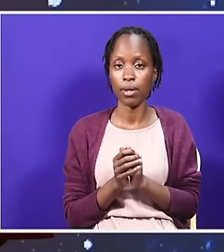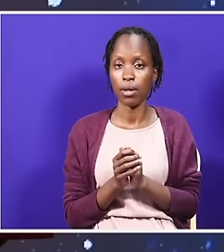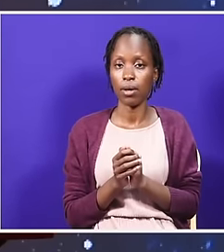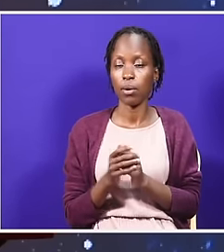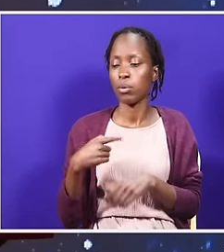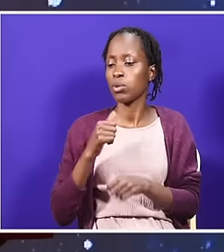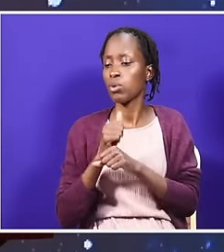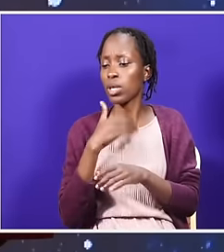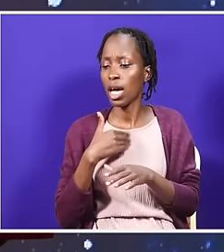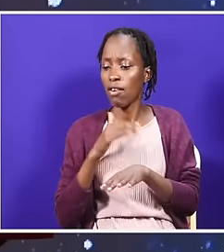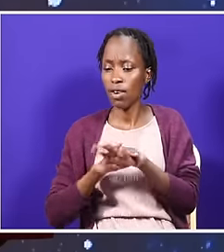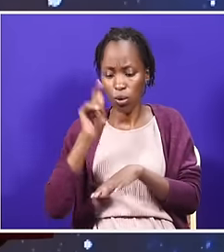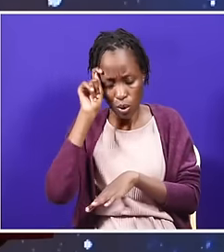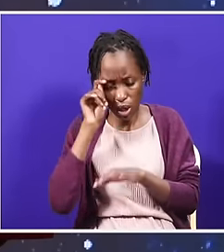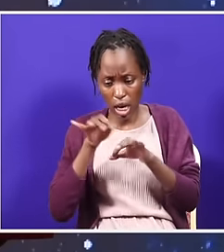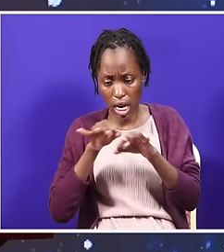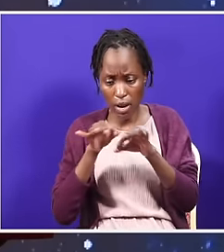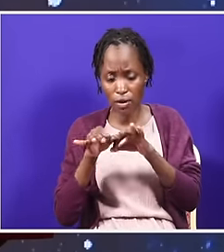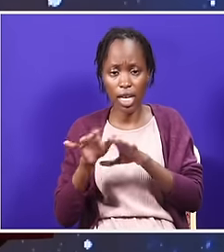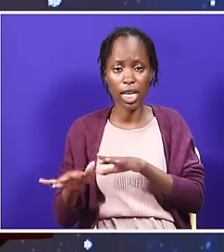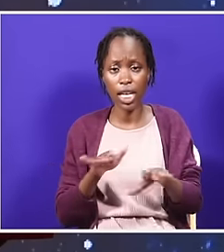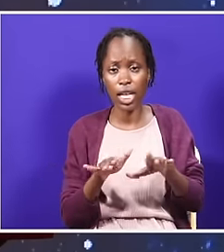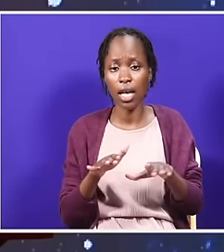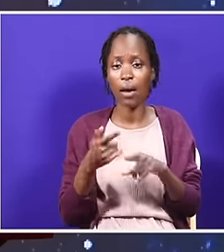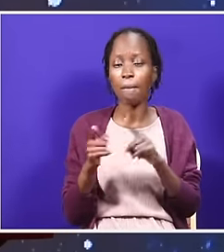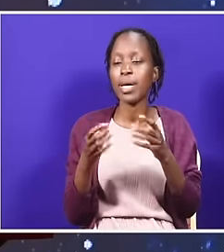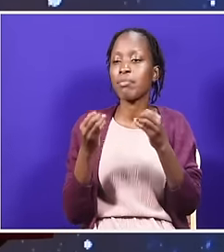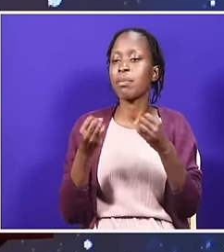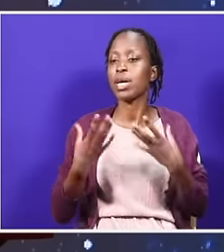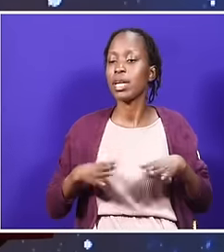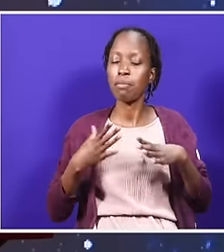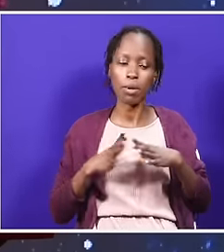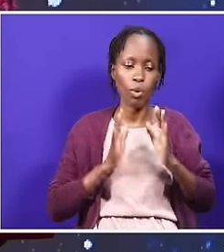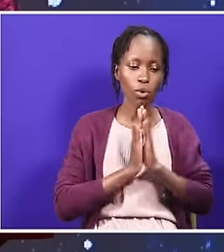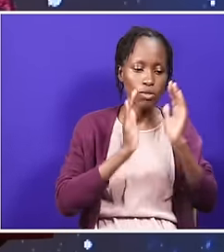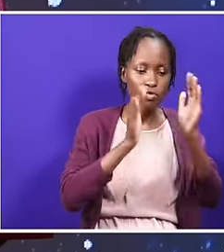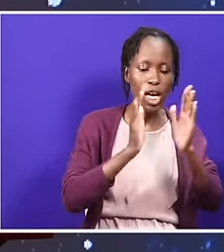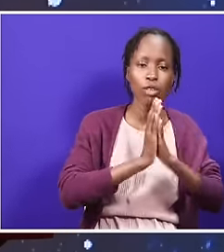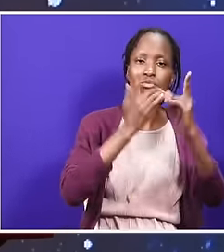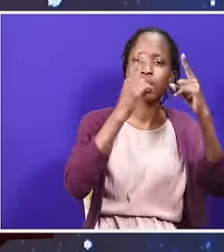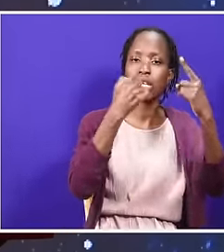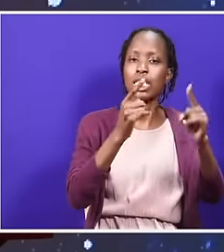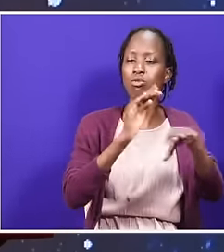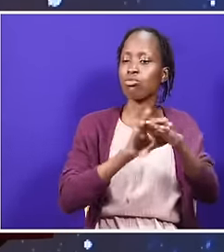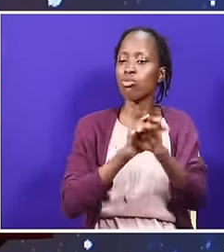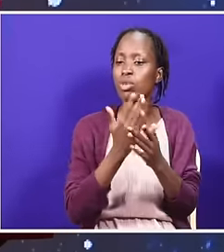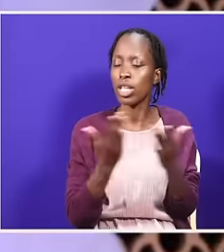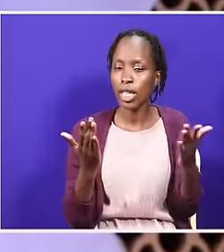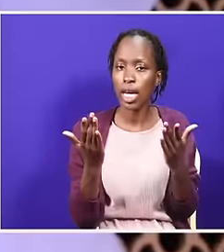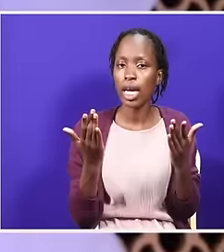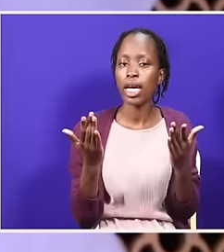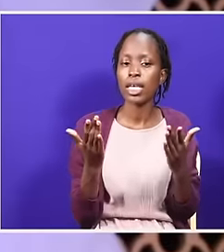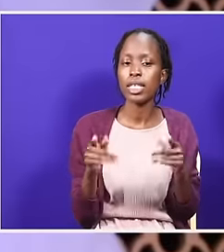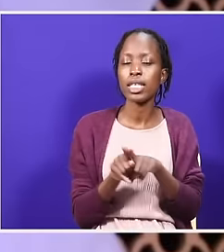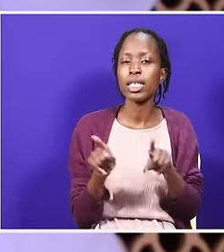in many of our Pentecostal circles. We're all about being the head, not the tail. We're not accepting this. We're just denying